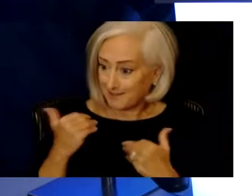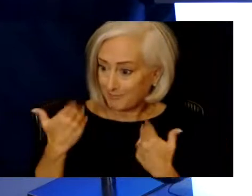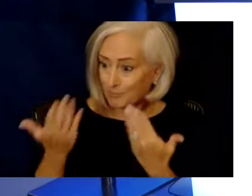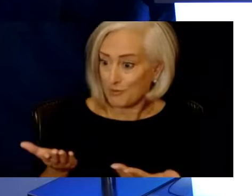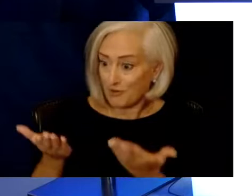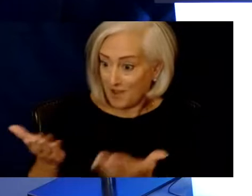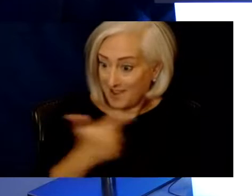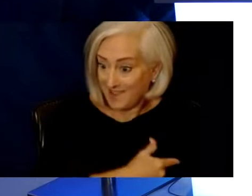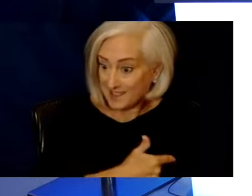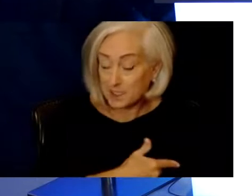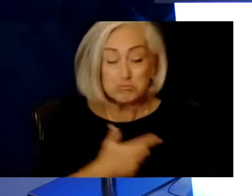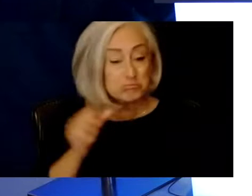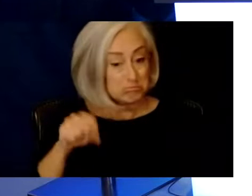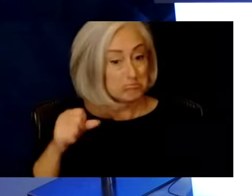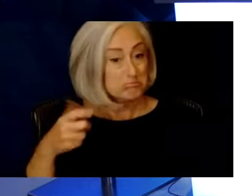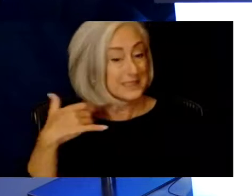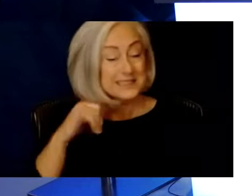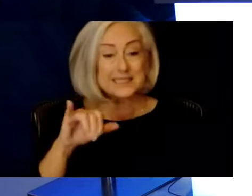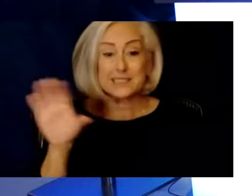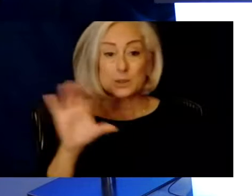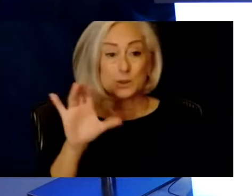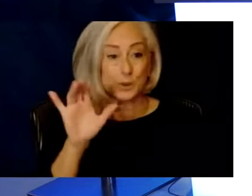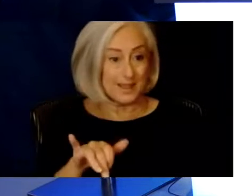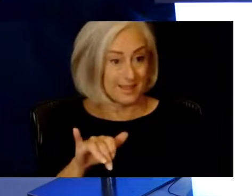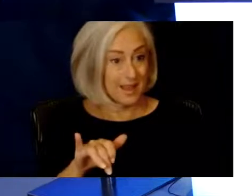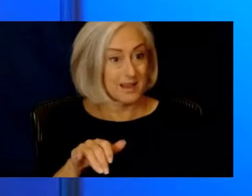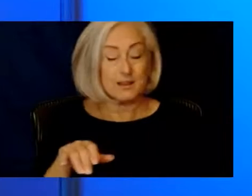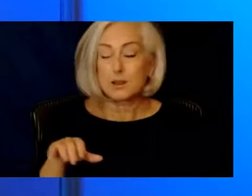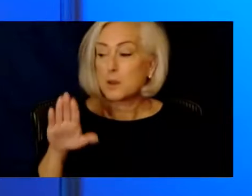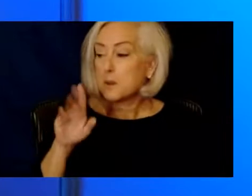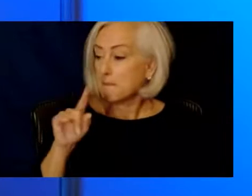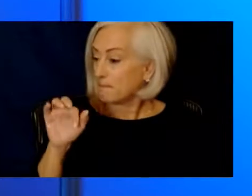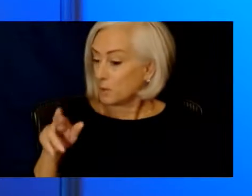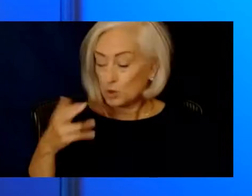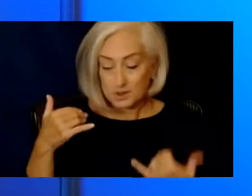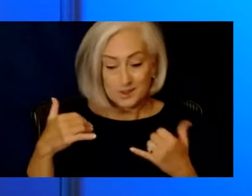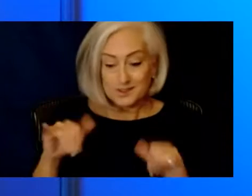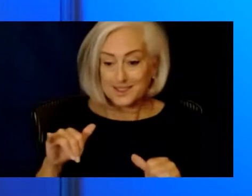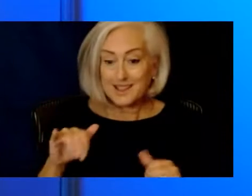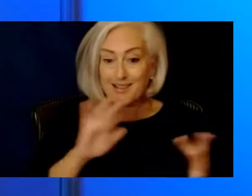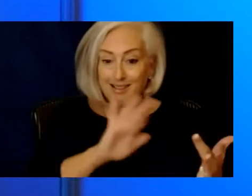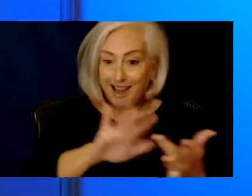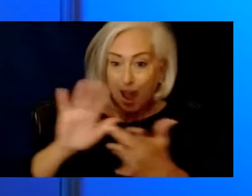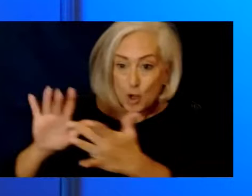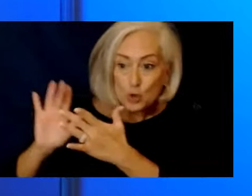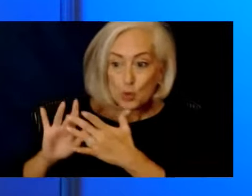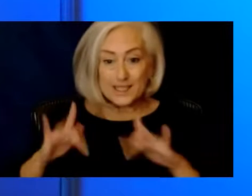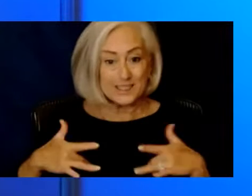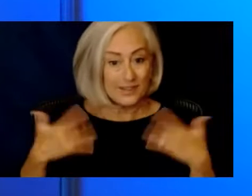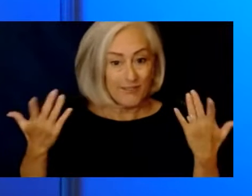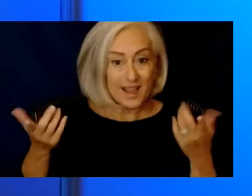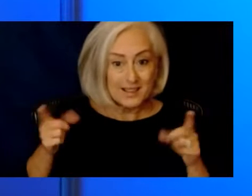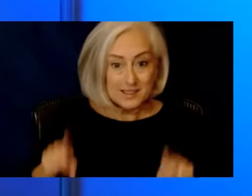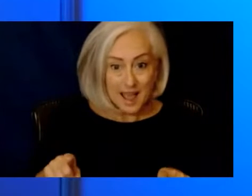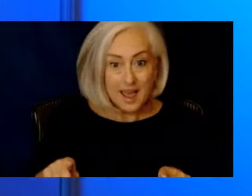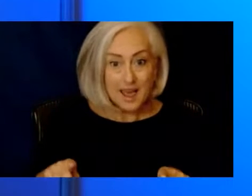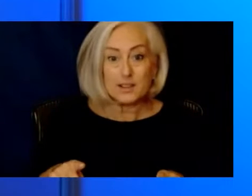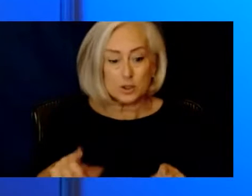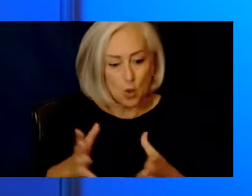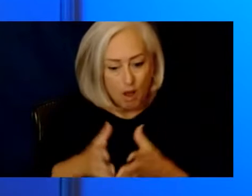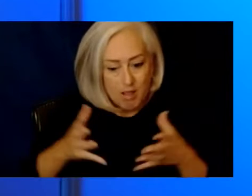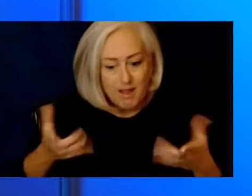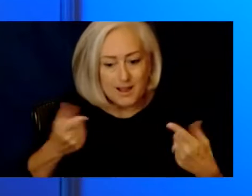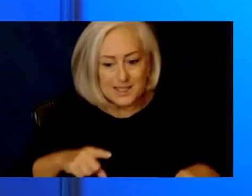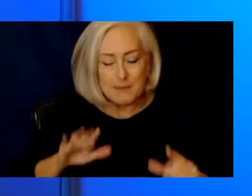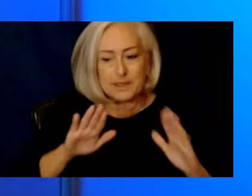doing vaccines, and boosters? We're still doing boosters, and we're doing a lot of outreach events. So we still have a lot going on in community outreach related